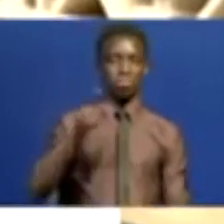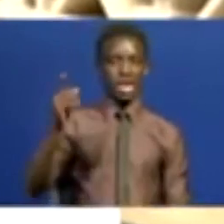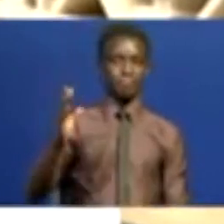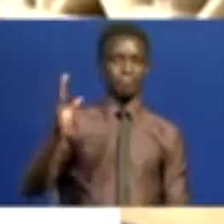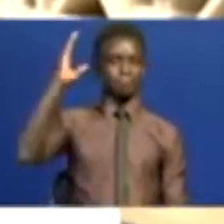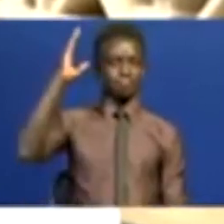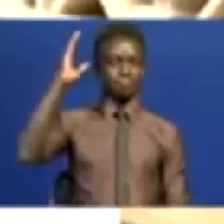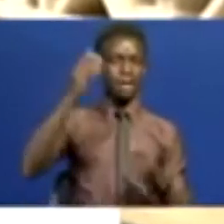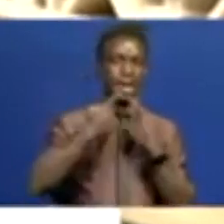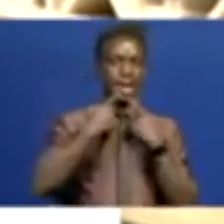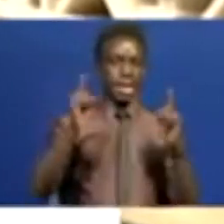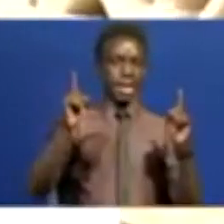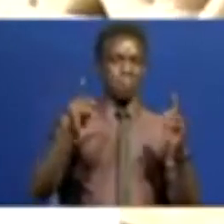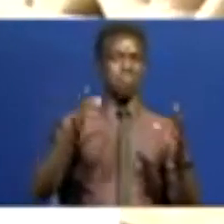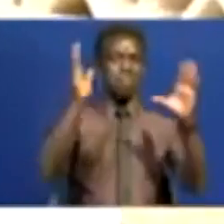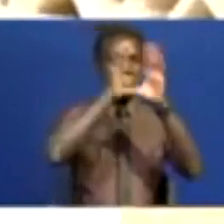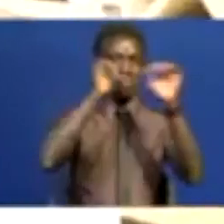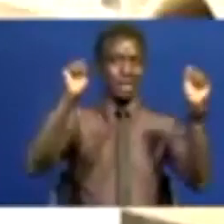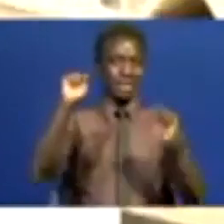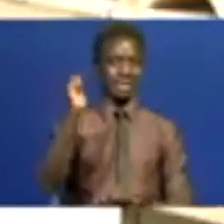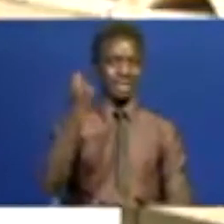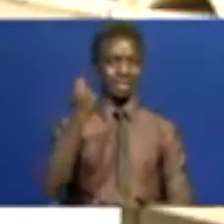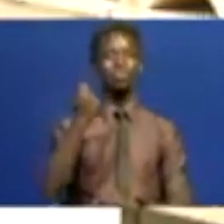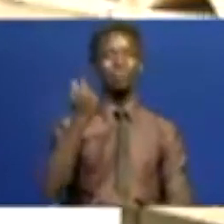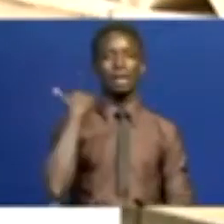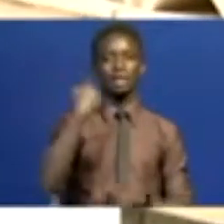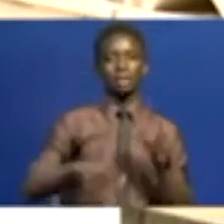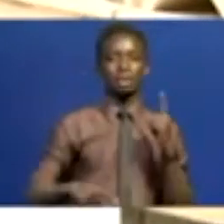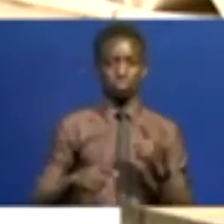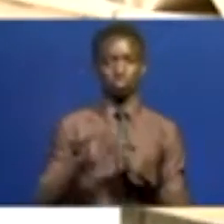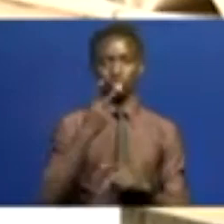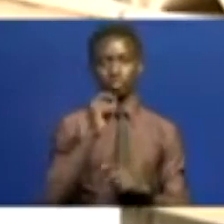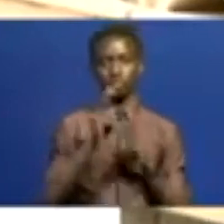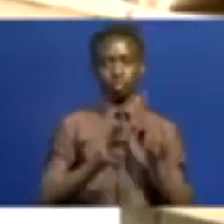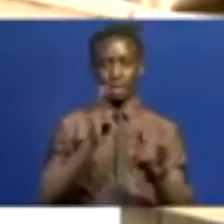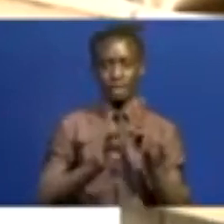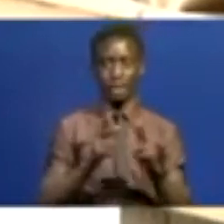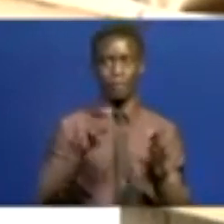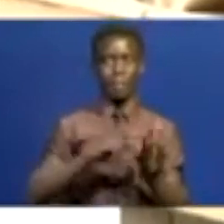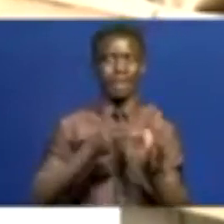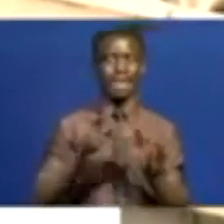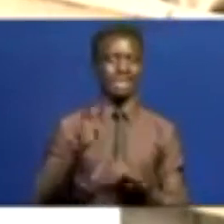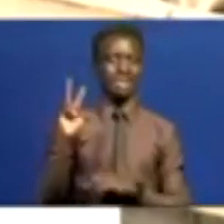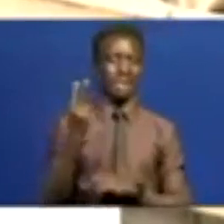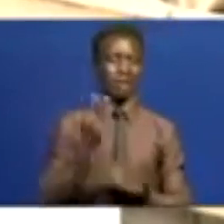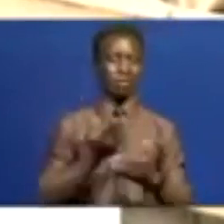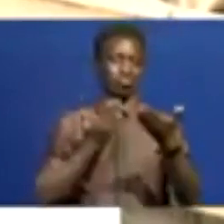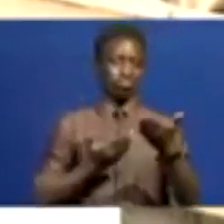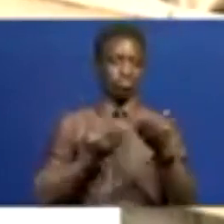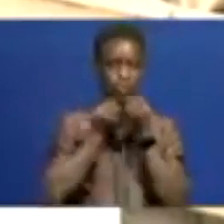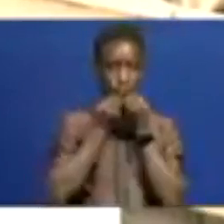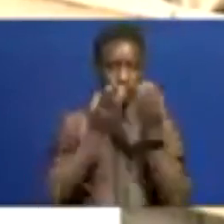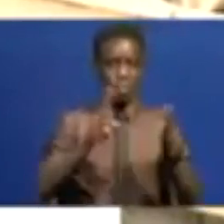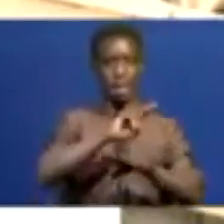Republic of Kenya last year, that is the year 2022. This will be his second State of the Nation address, and there's so much to speak about, and